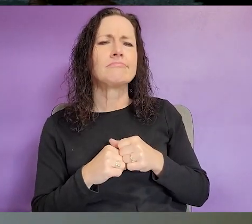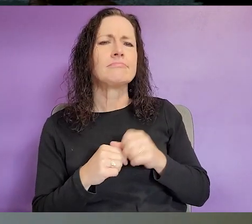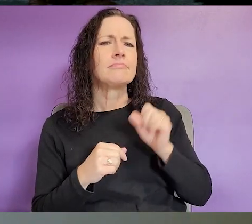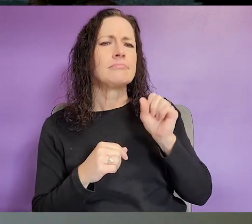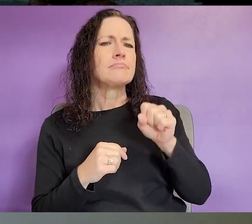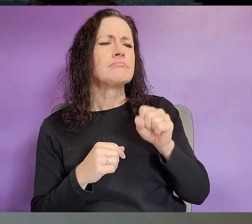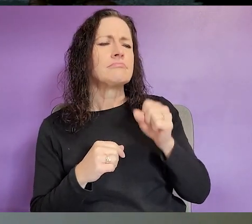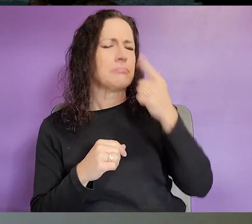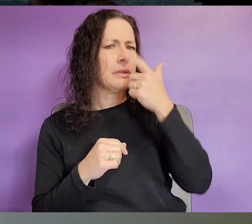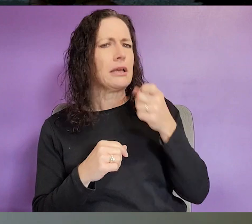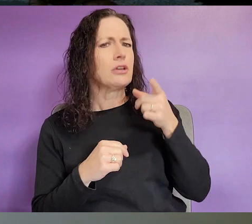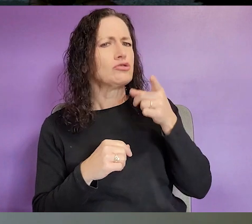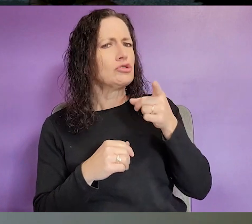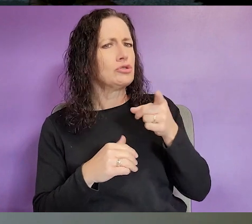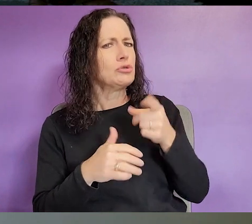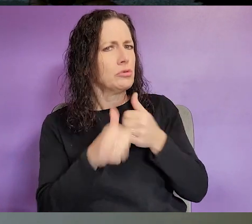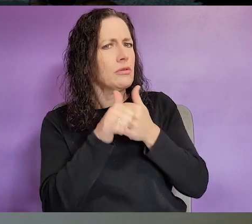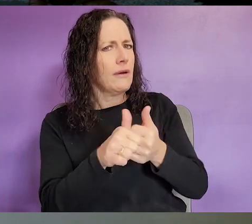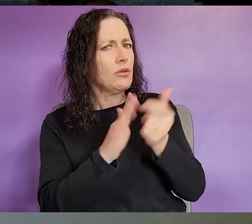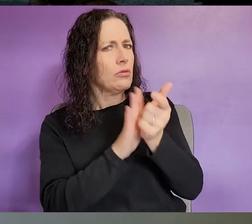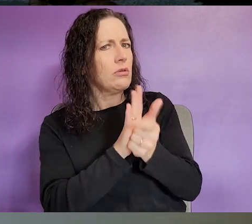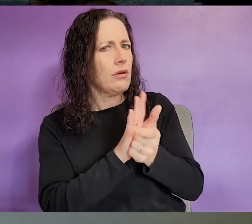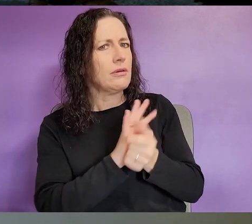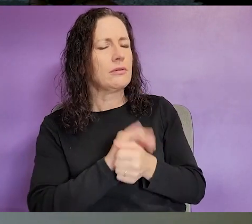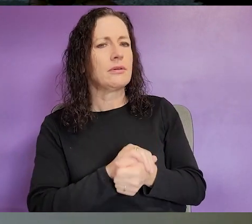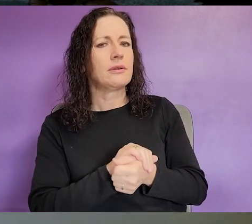because you're a man of the law.